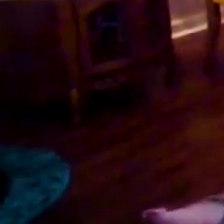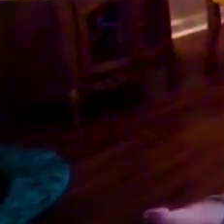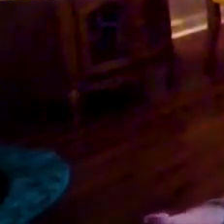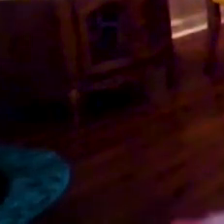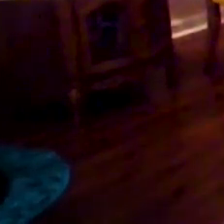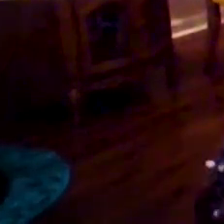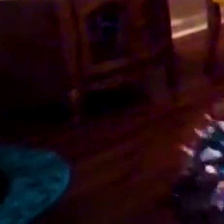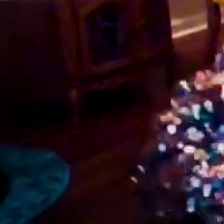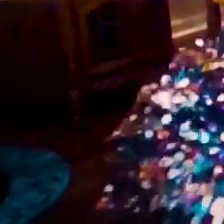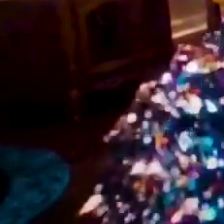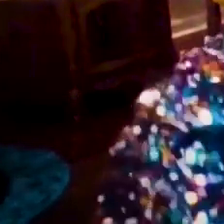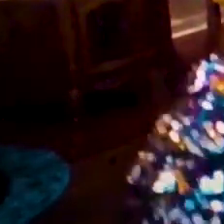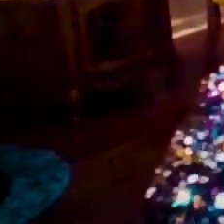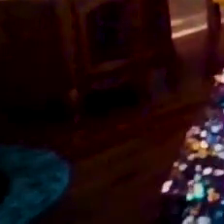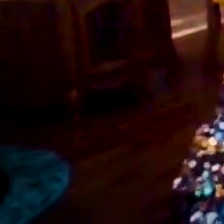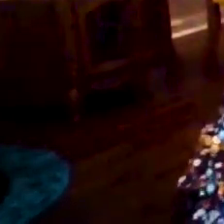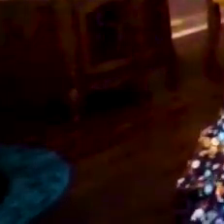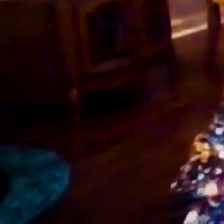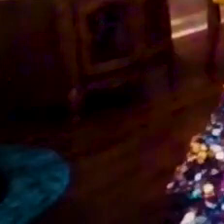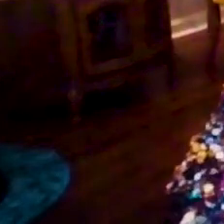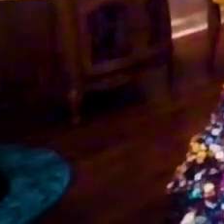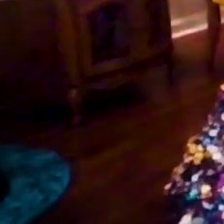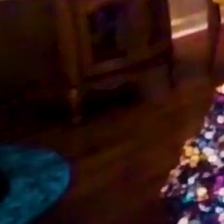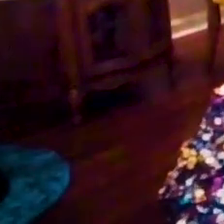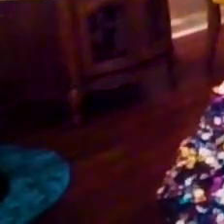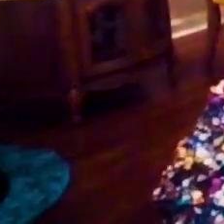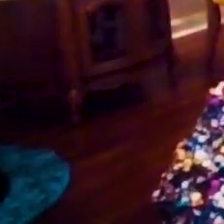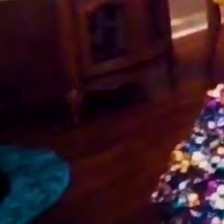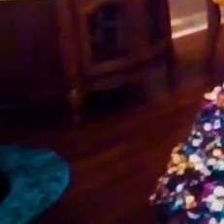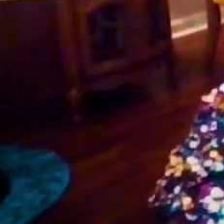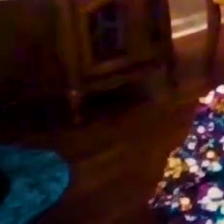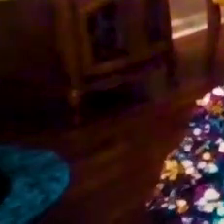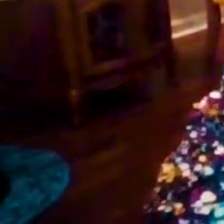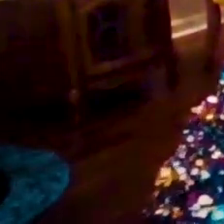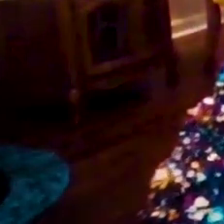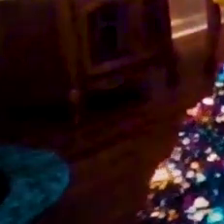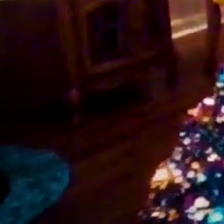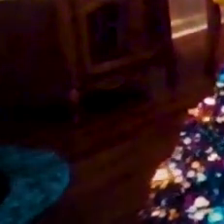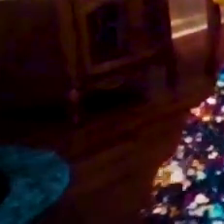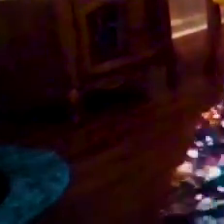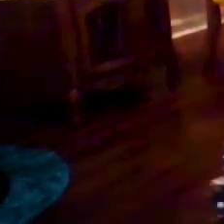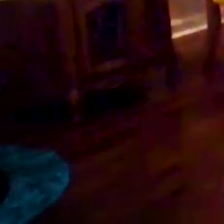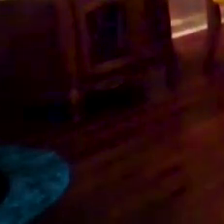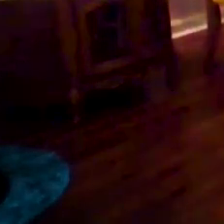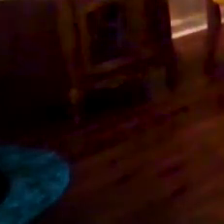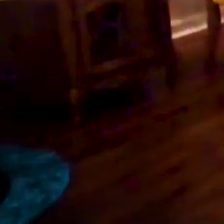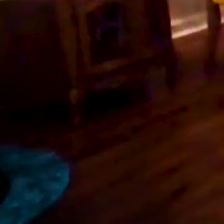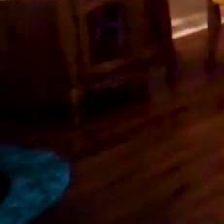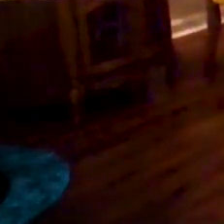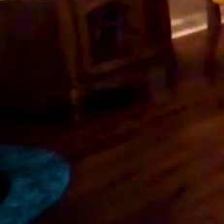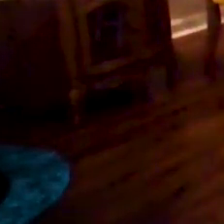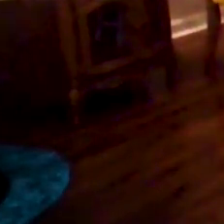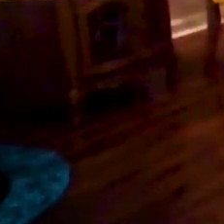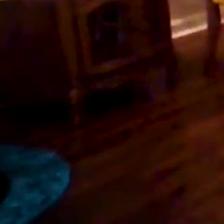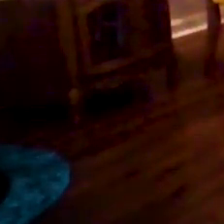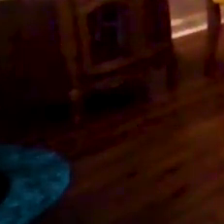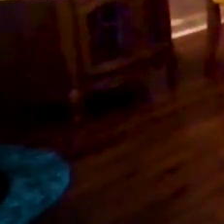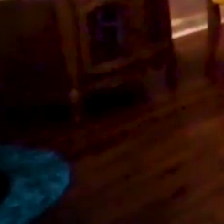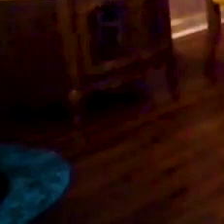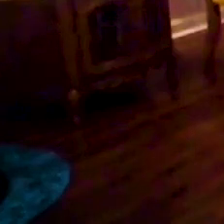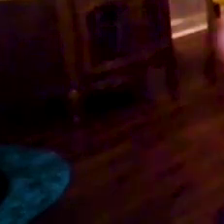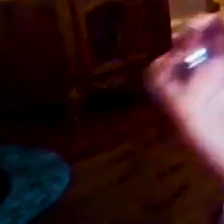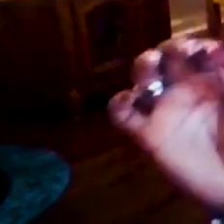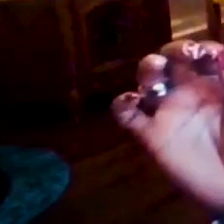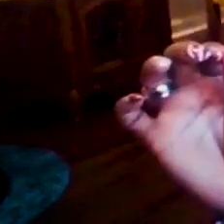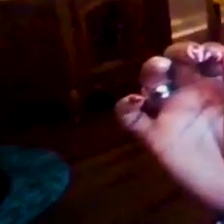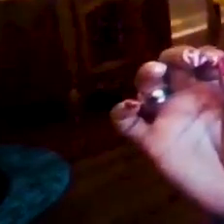for joining us. Now let's look back at our service from the 4th of July, which is one of my favorites from